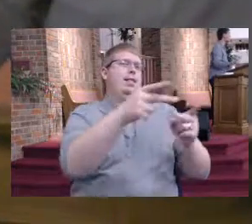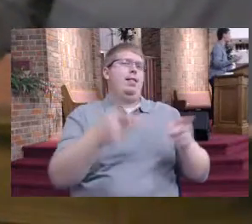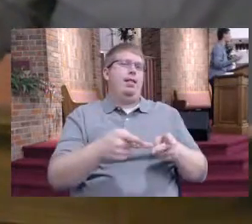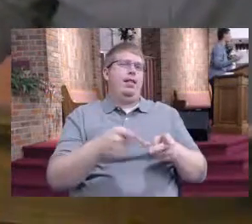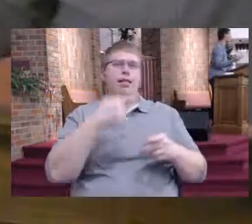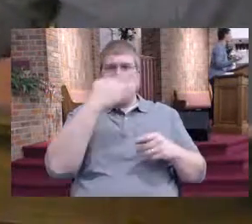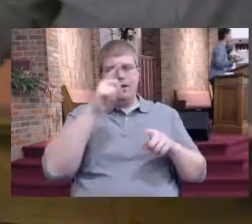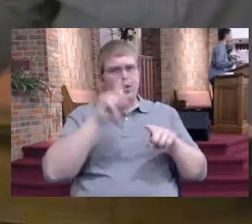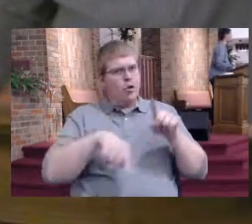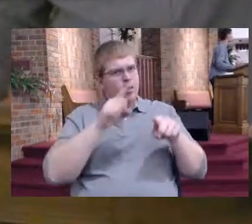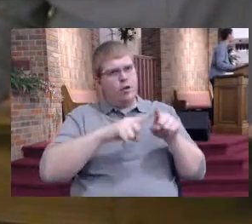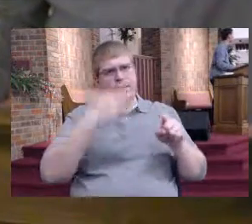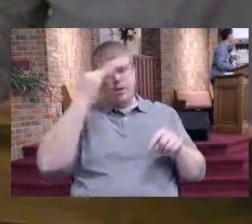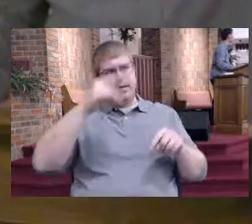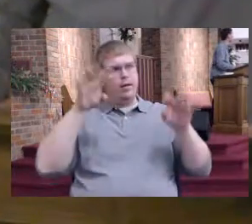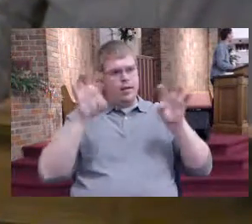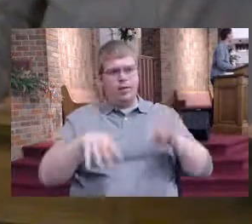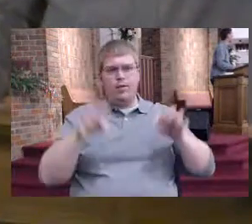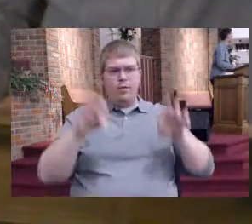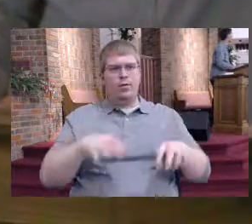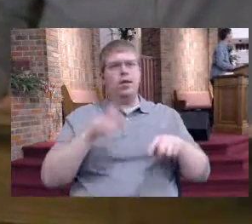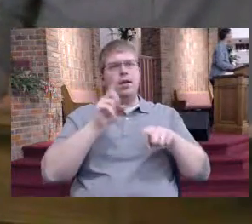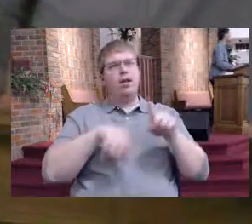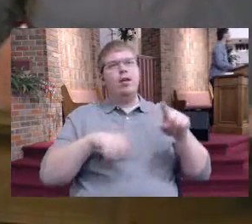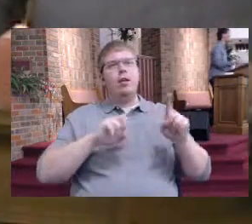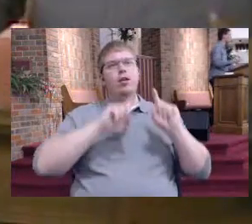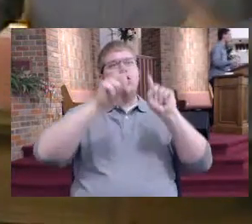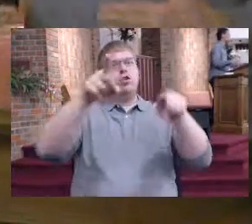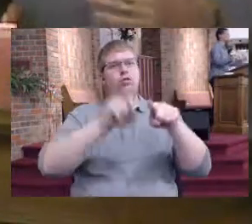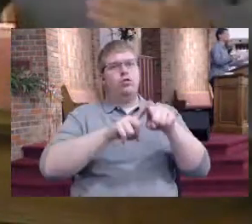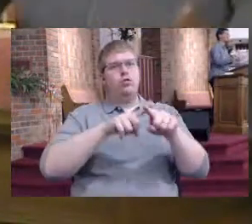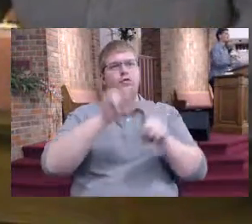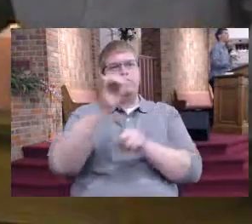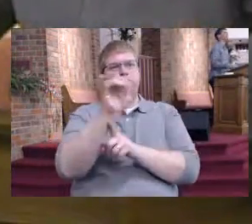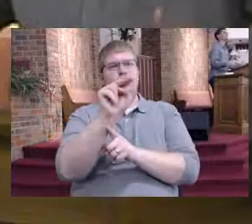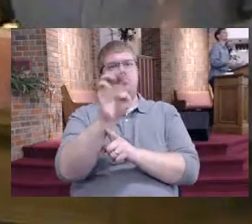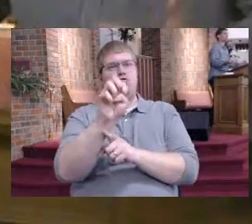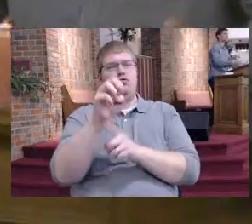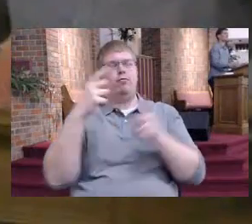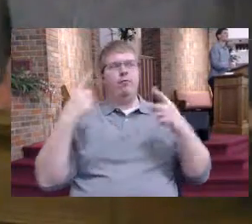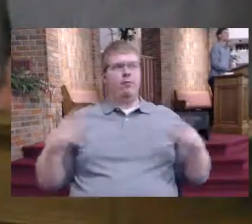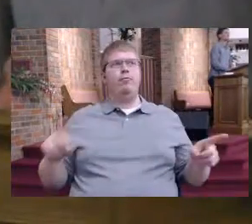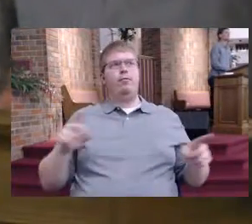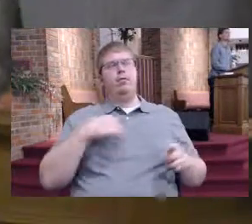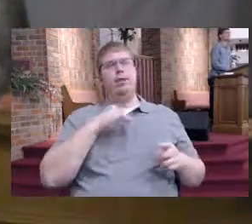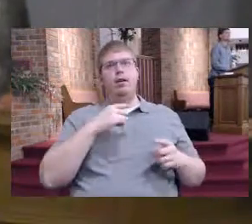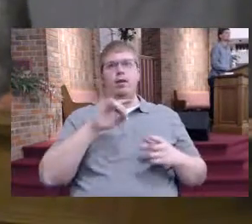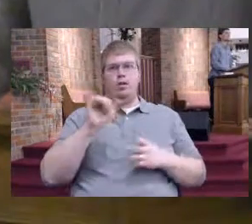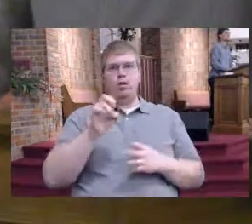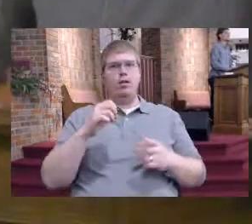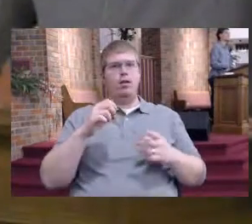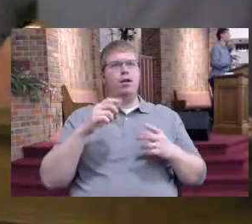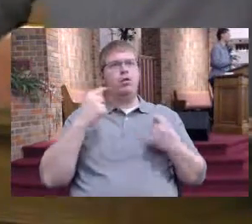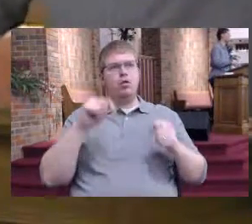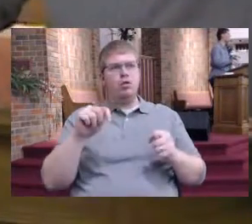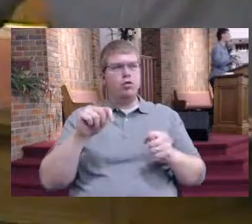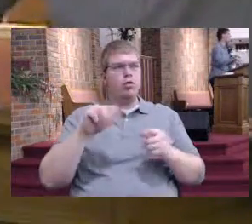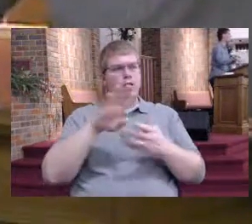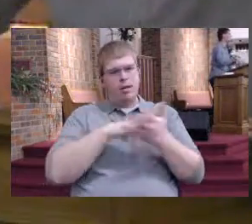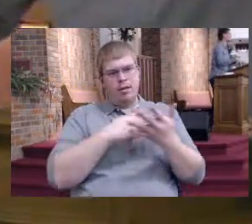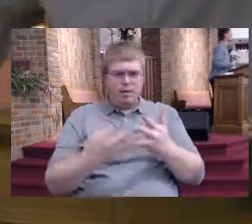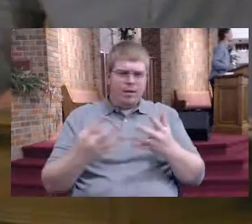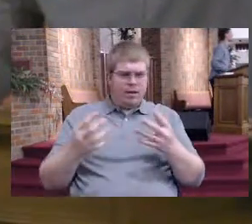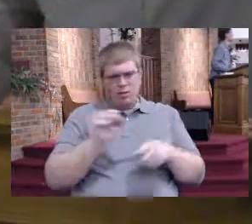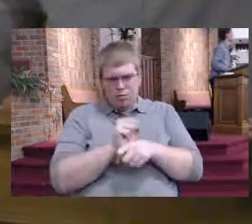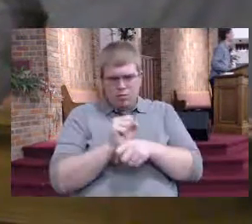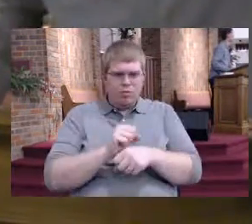season, we couldn't get there until June. And so in June, we tried to schedule times to go there. It ended up that not